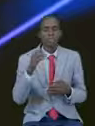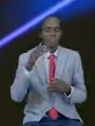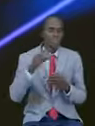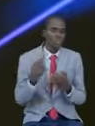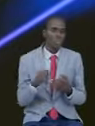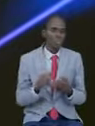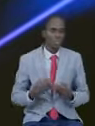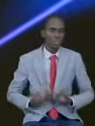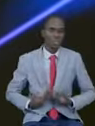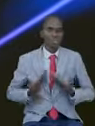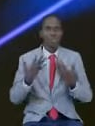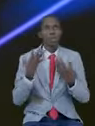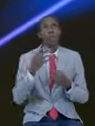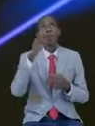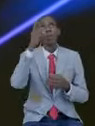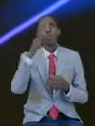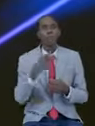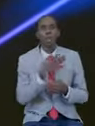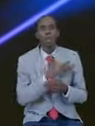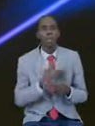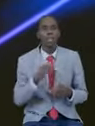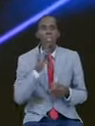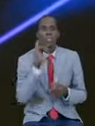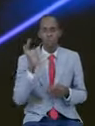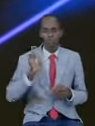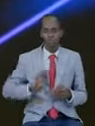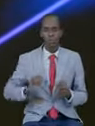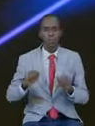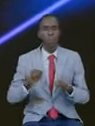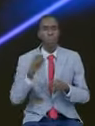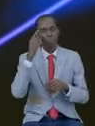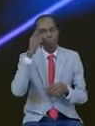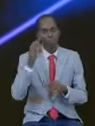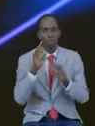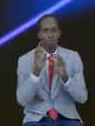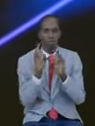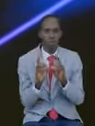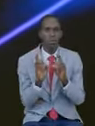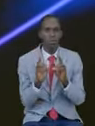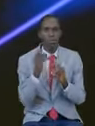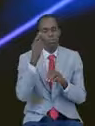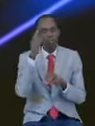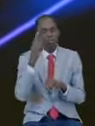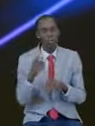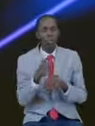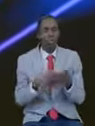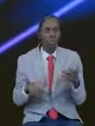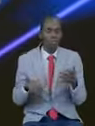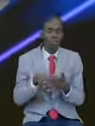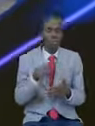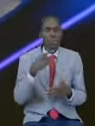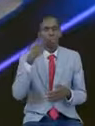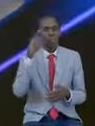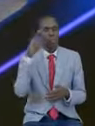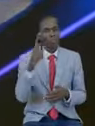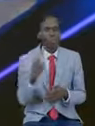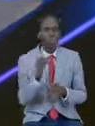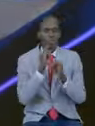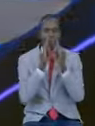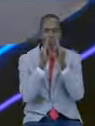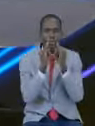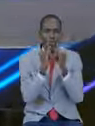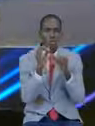of God and is profitable for doctrine, for reproof, for correction, for instruction